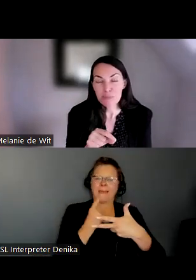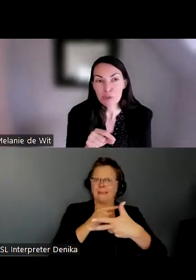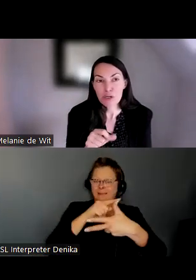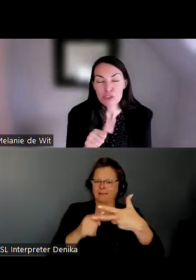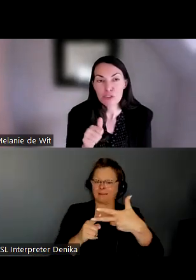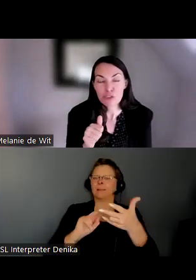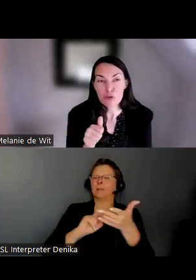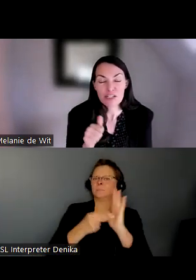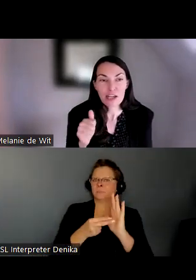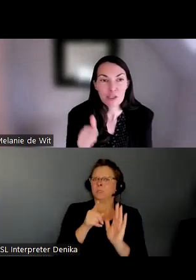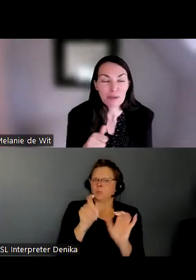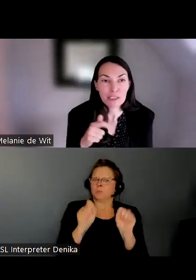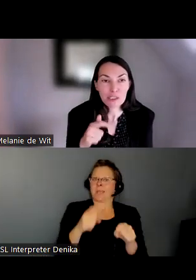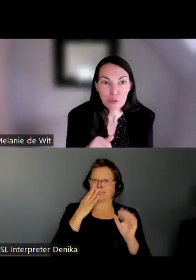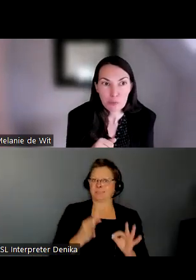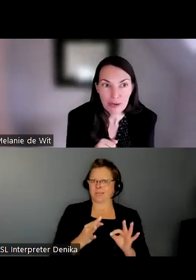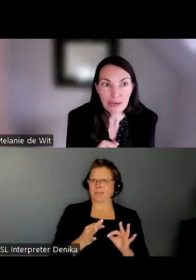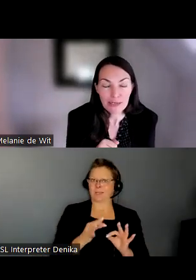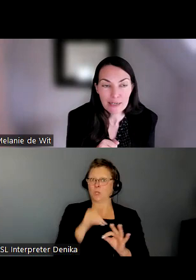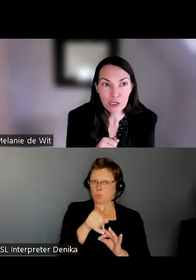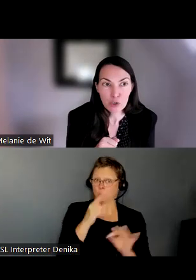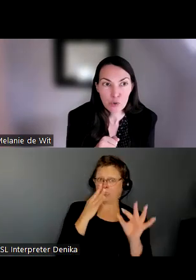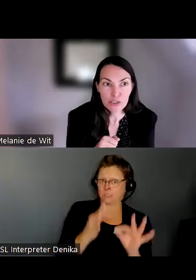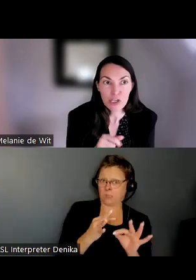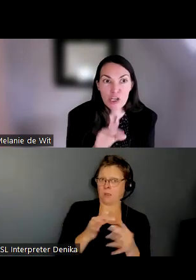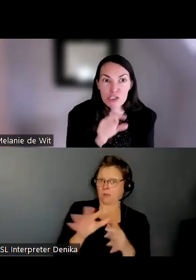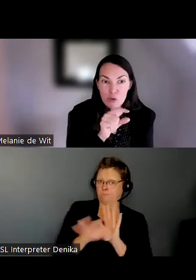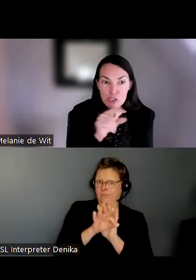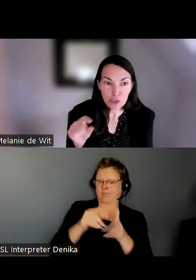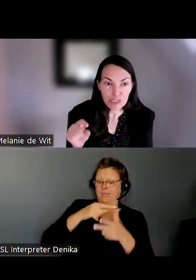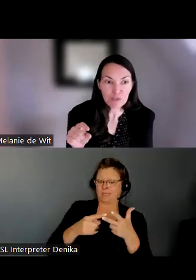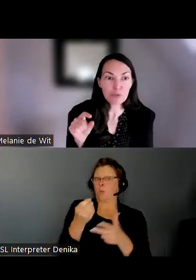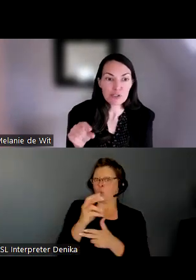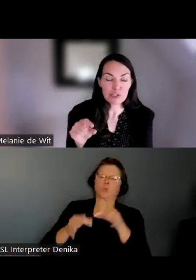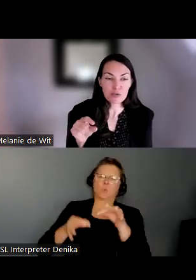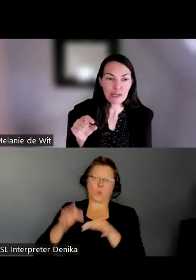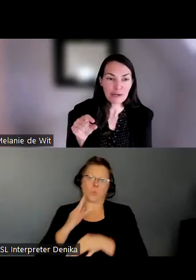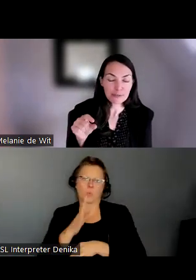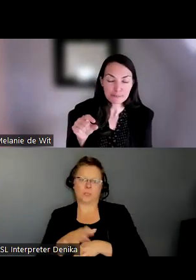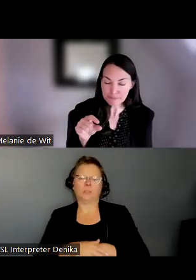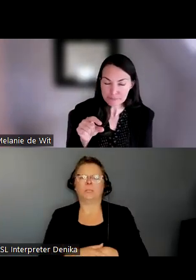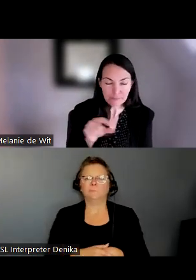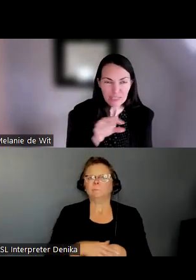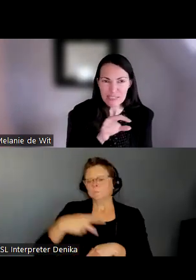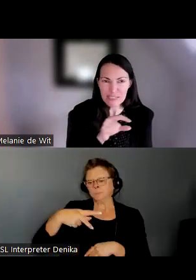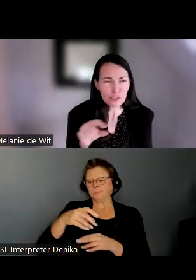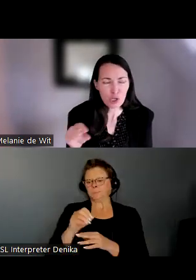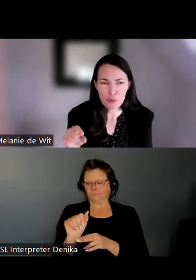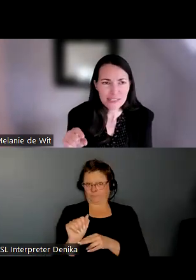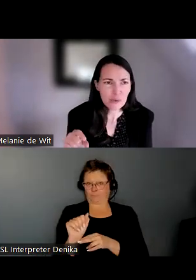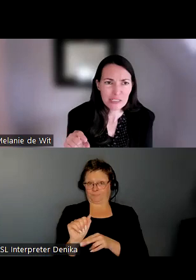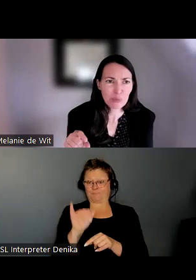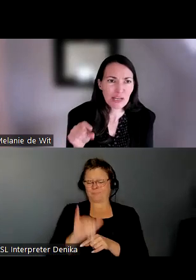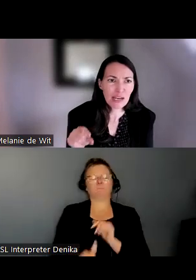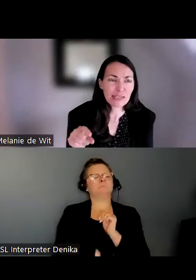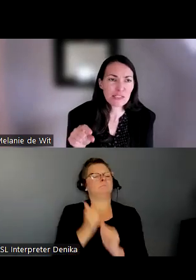know, people who are chosen either by you or by a court. So attorney for personal care is almost